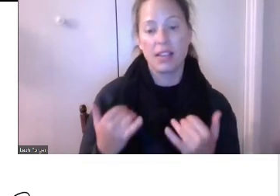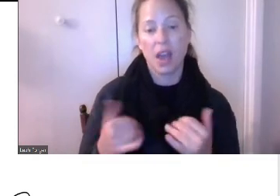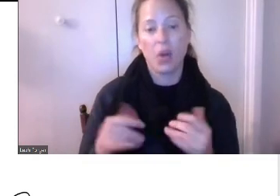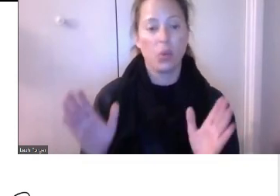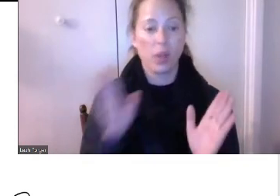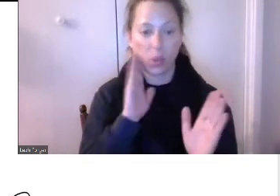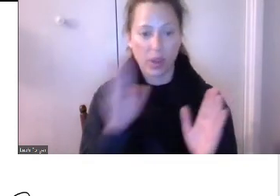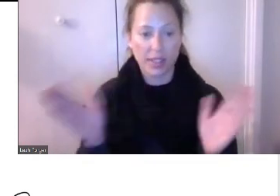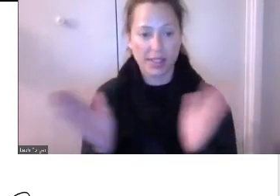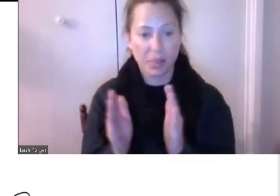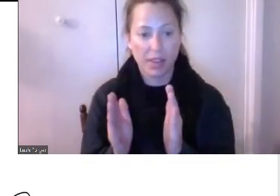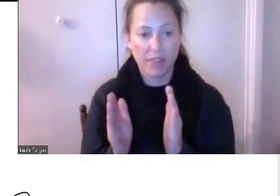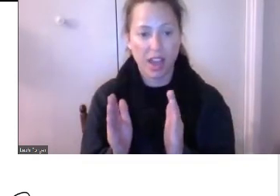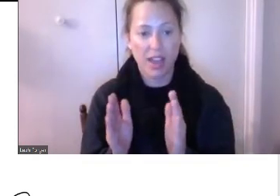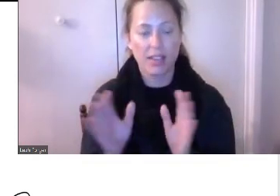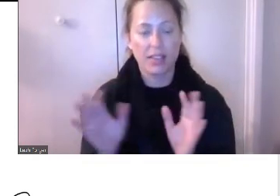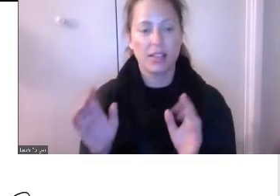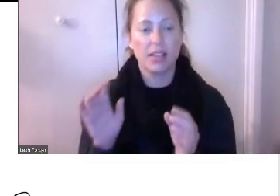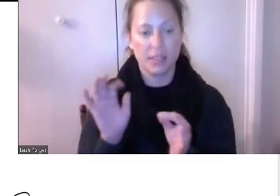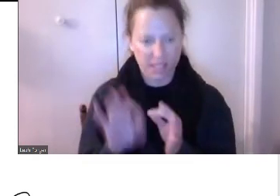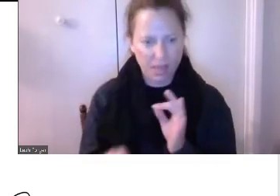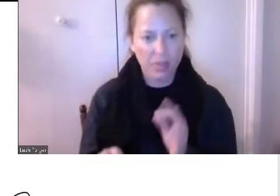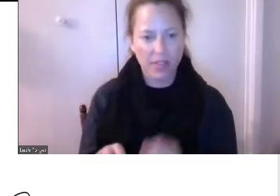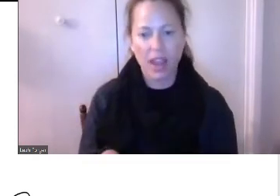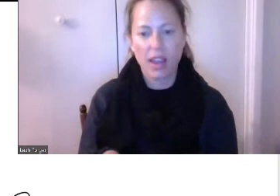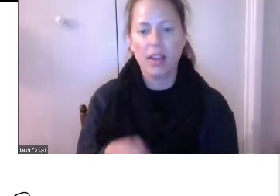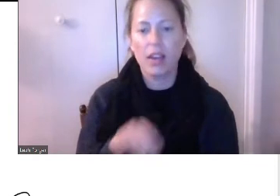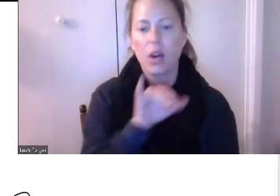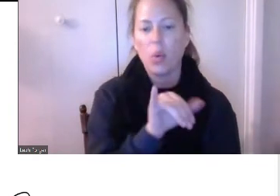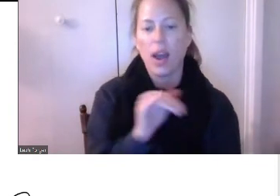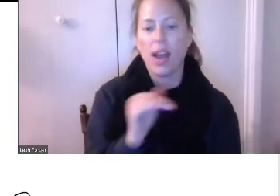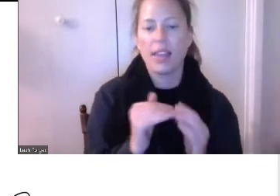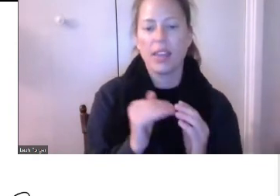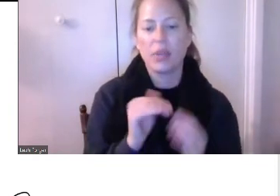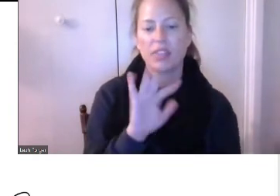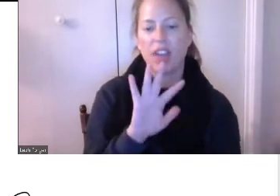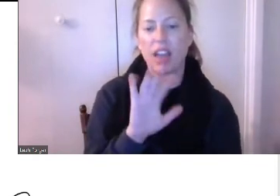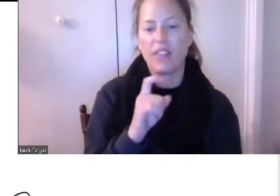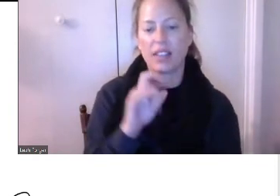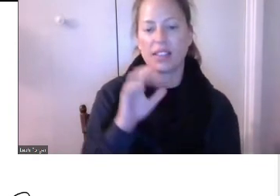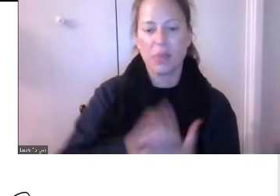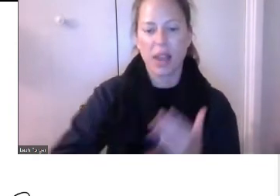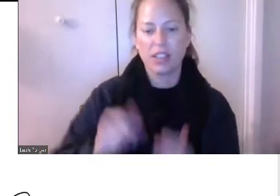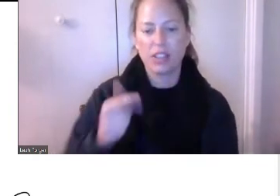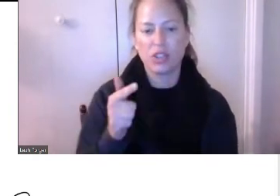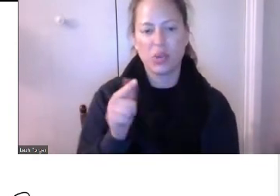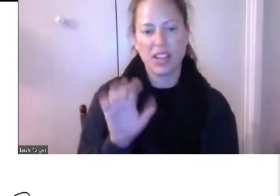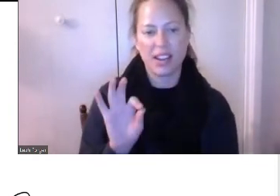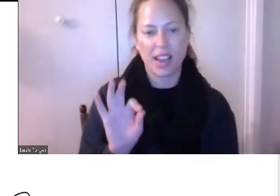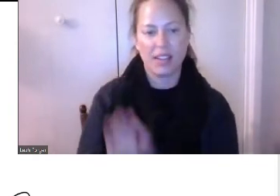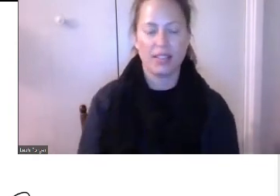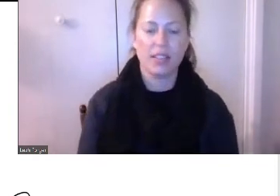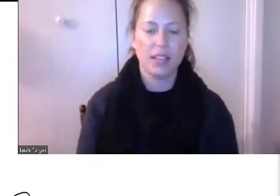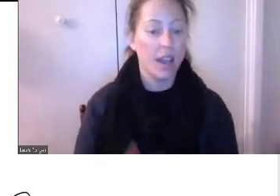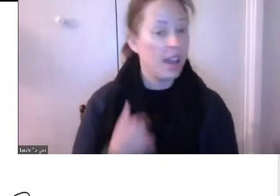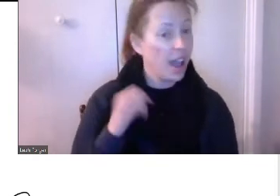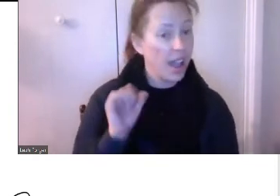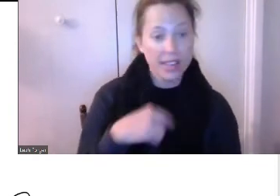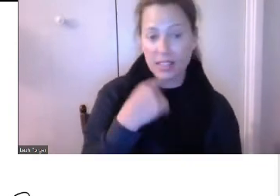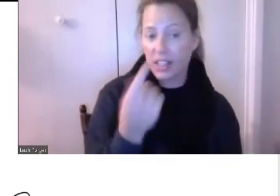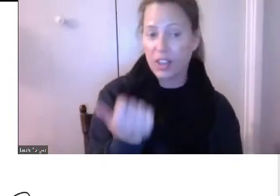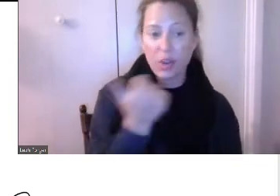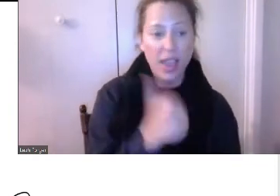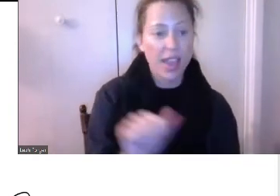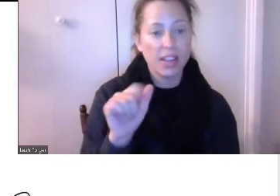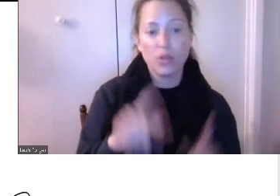And here is my answer. Y equals 5x minus 29. So I can give you any random point and a